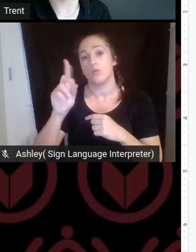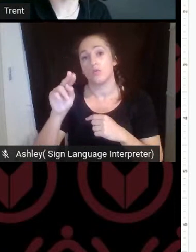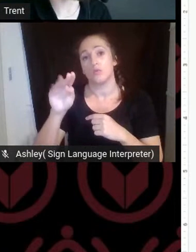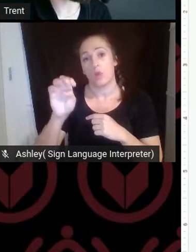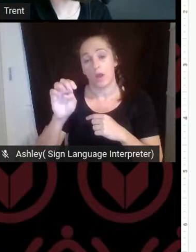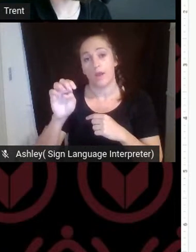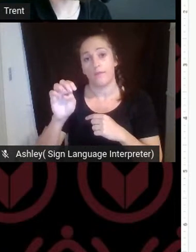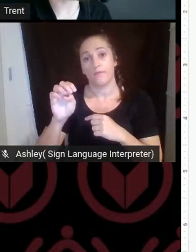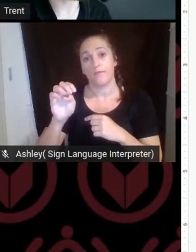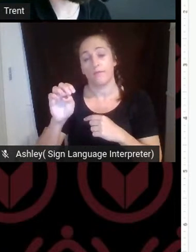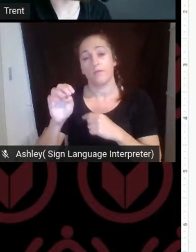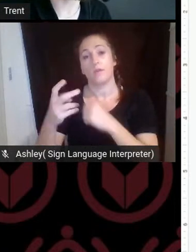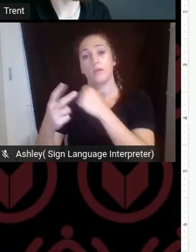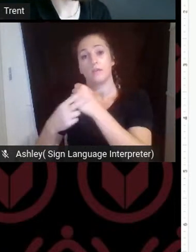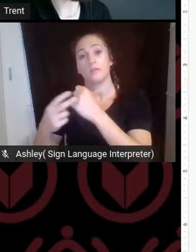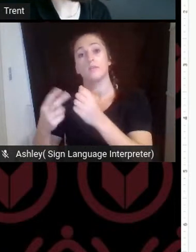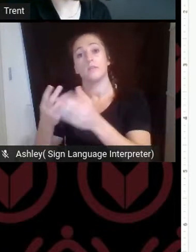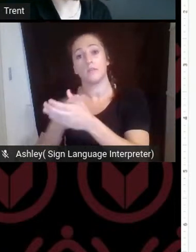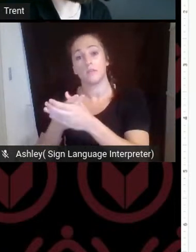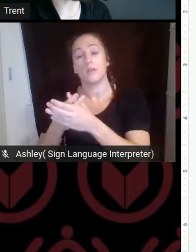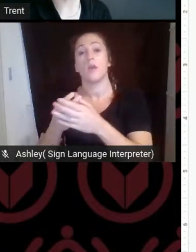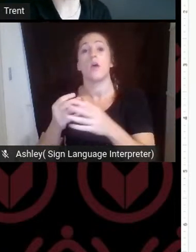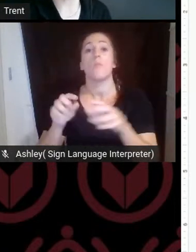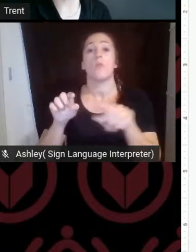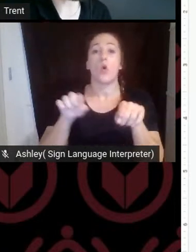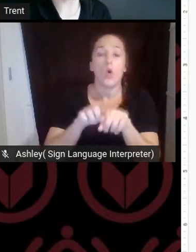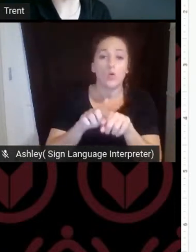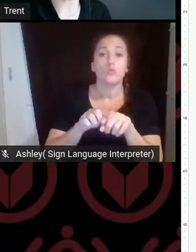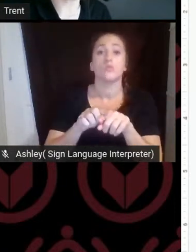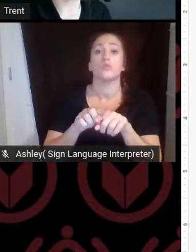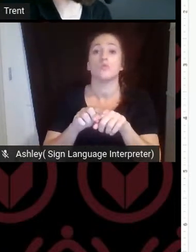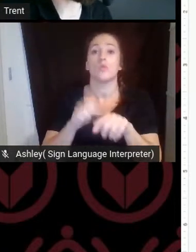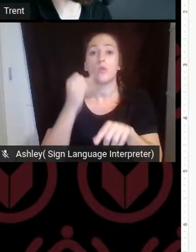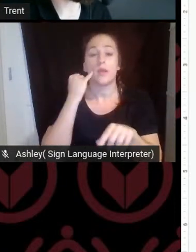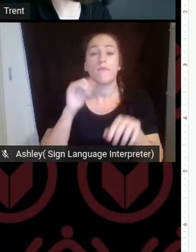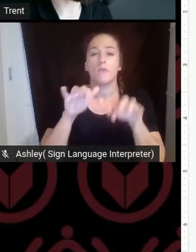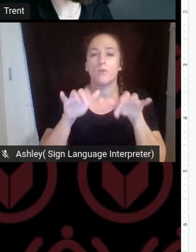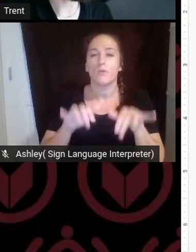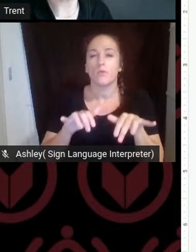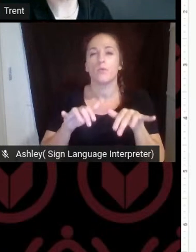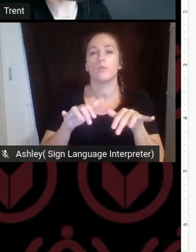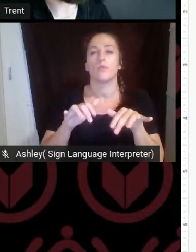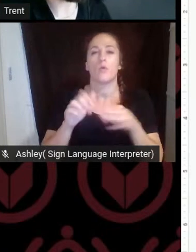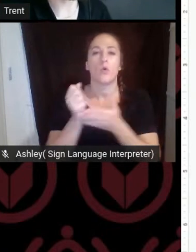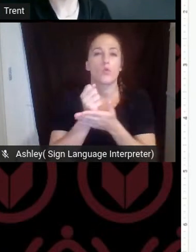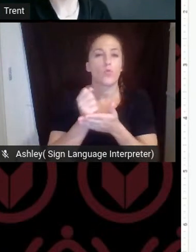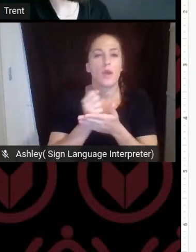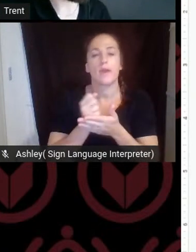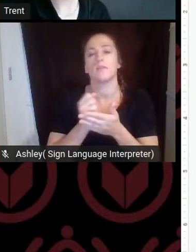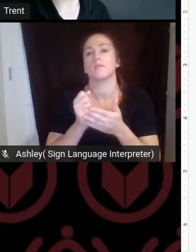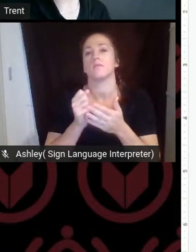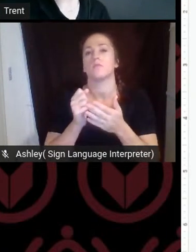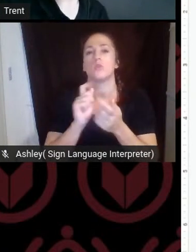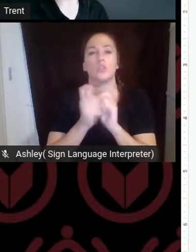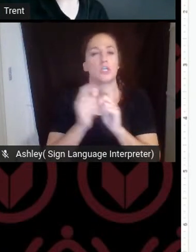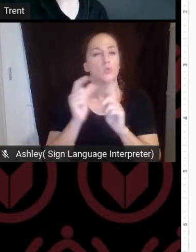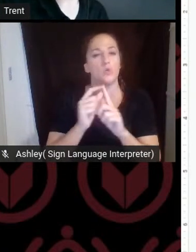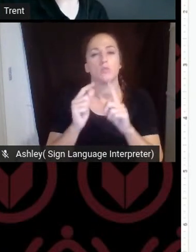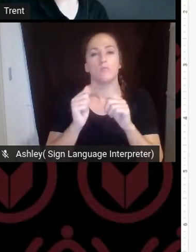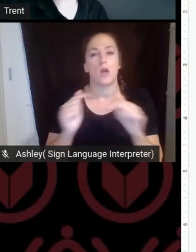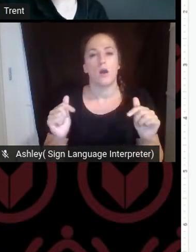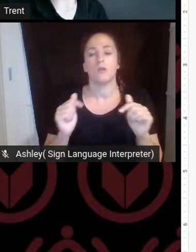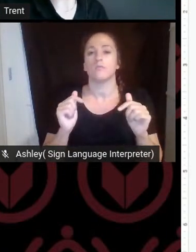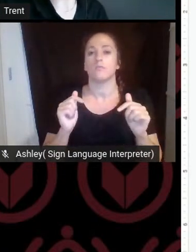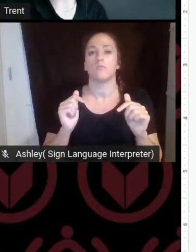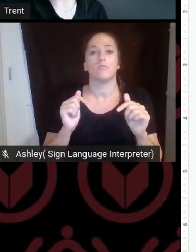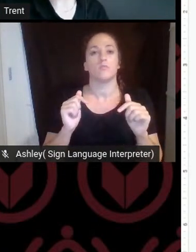and that's the same for all of your G Suite apps. All of the edits that you make in different applications will save as you work on them.